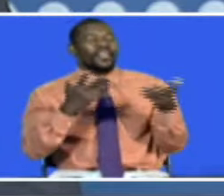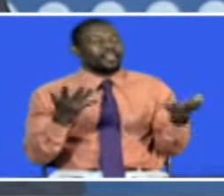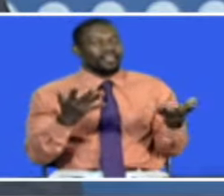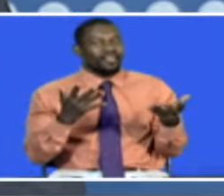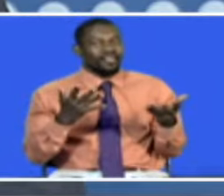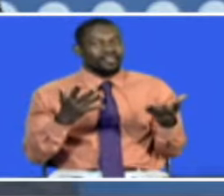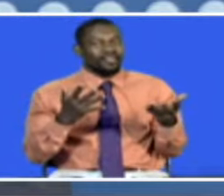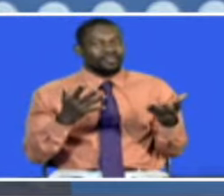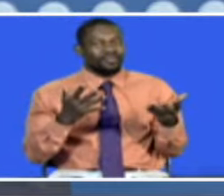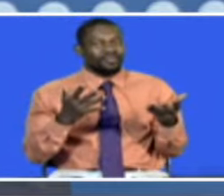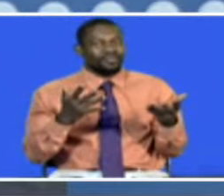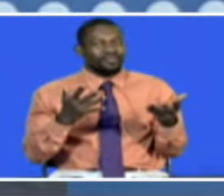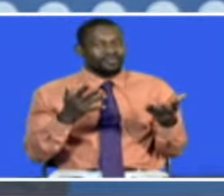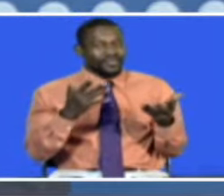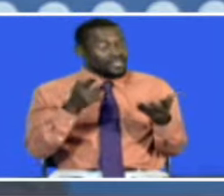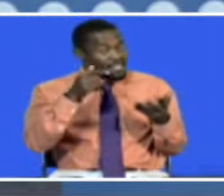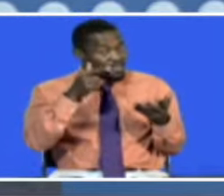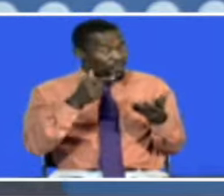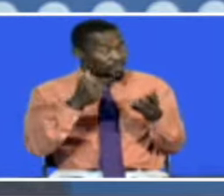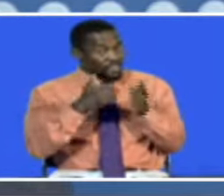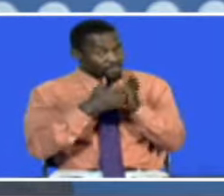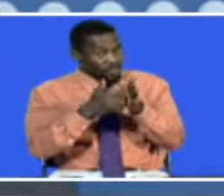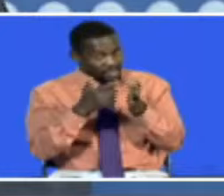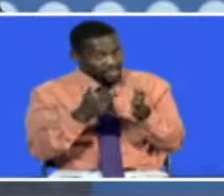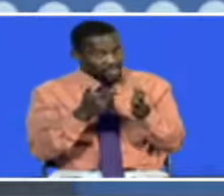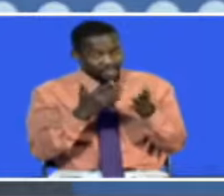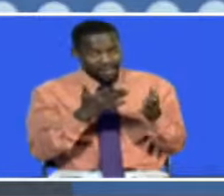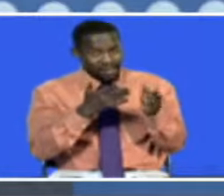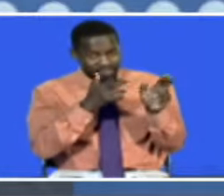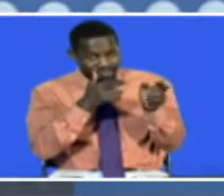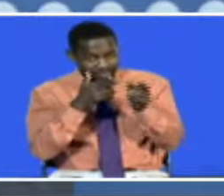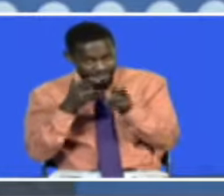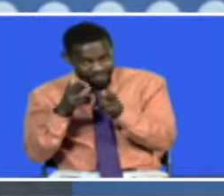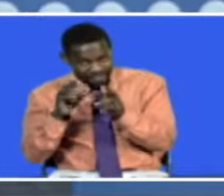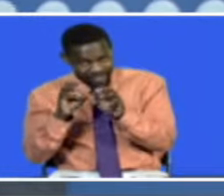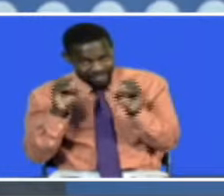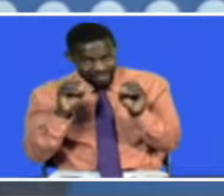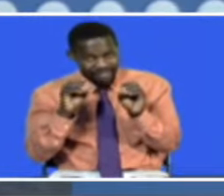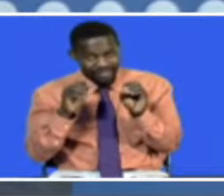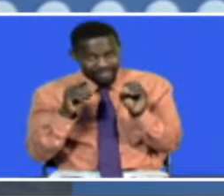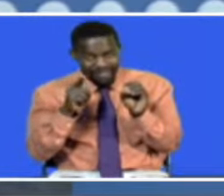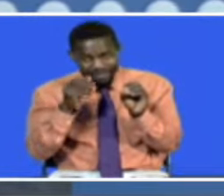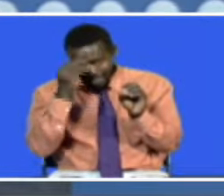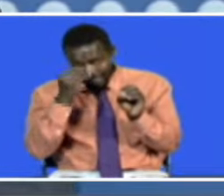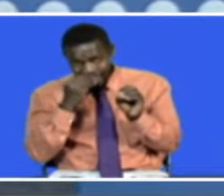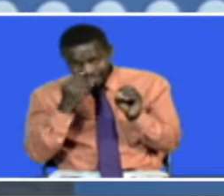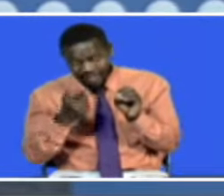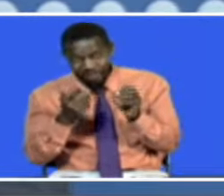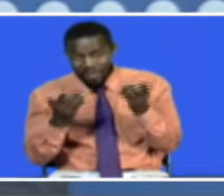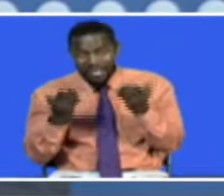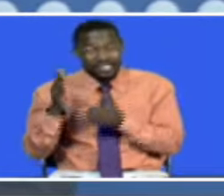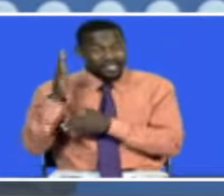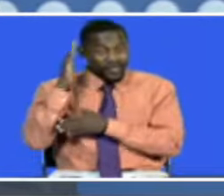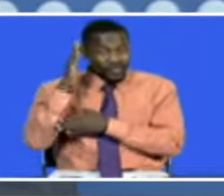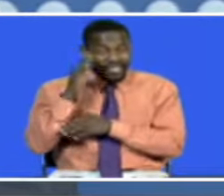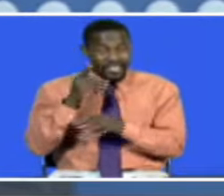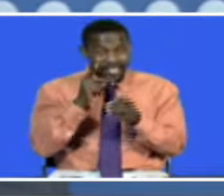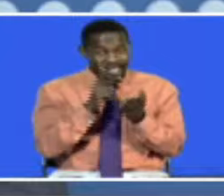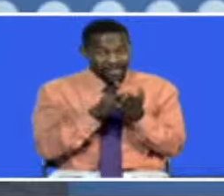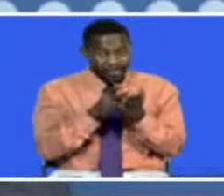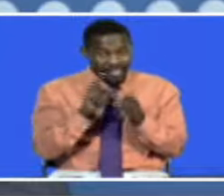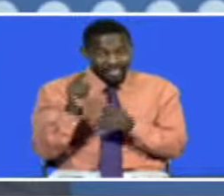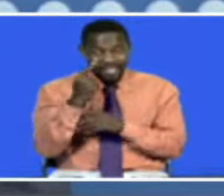we've not had terrorists attacking us, so NIS is doing its work. The security apparatus has kept Kenya safe for the